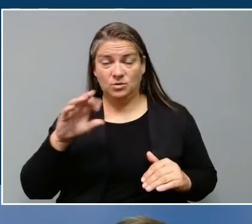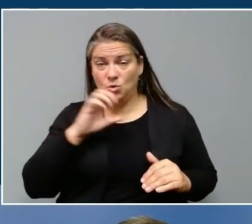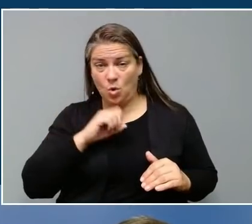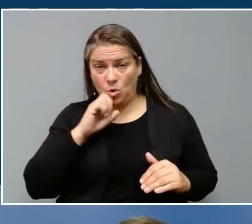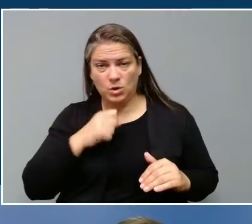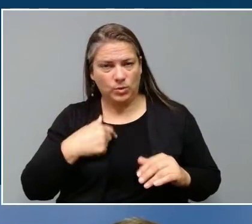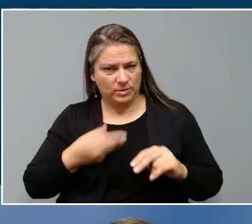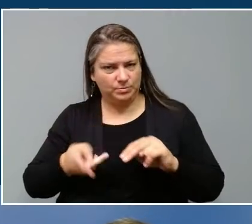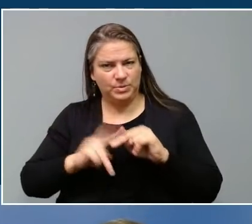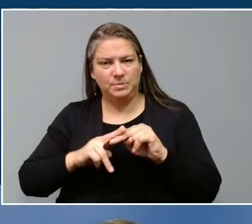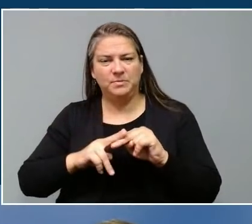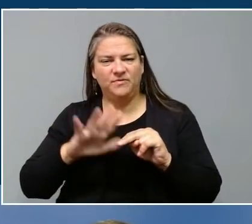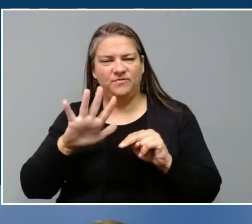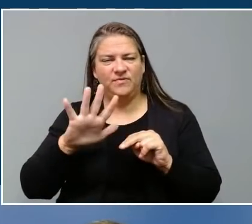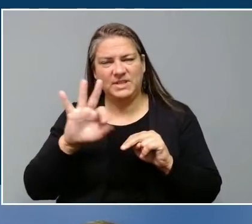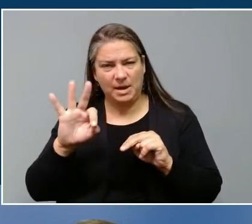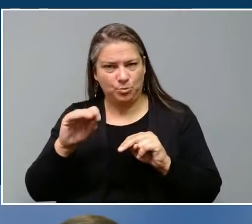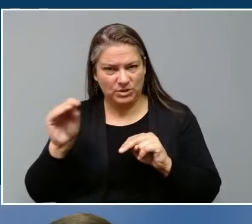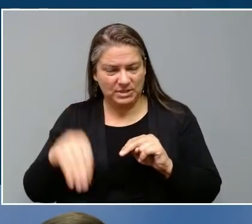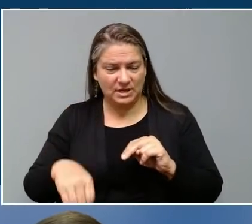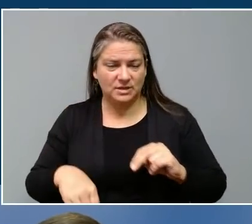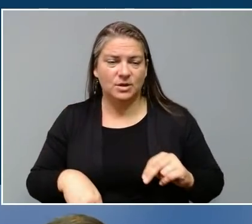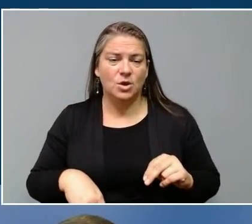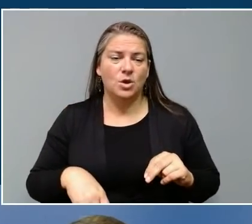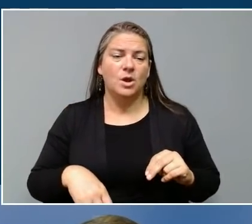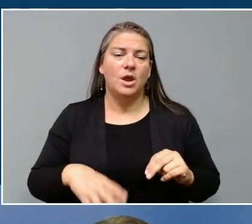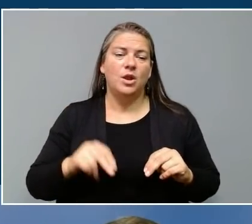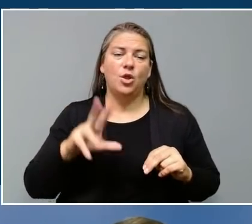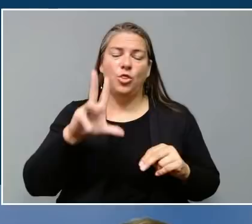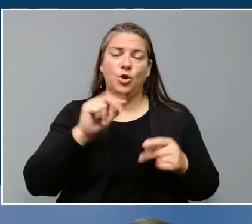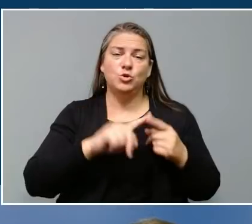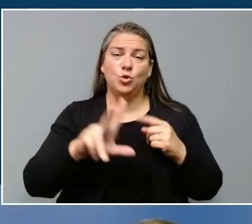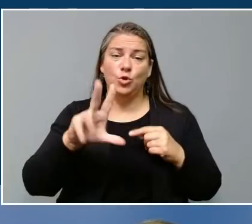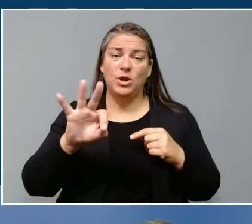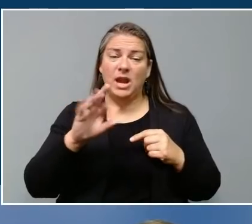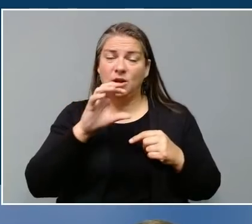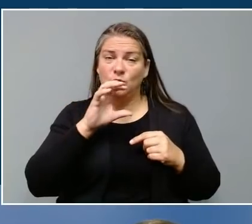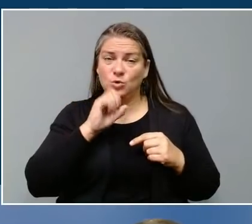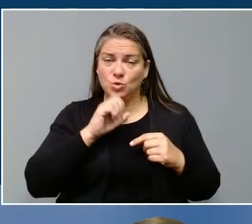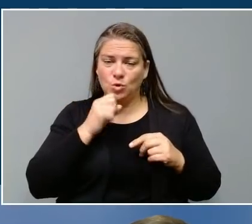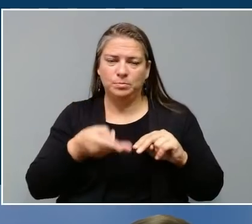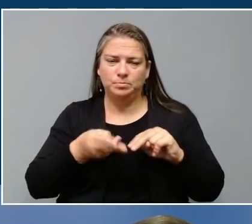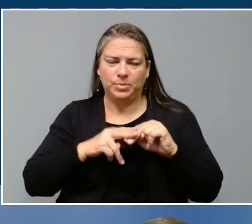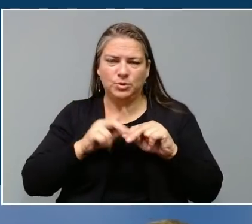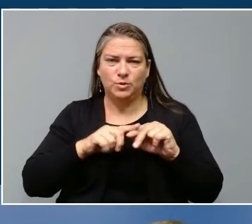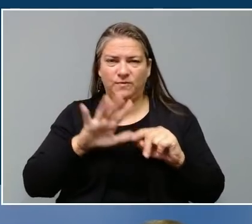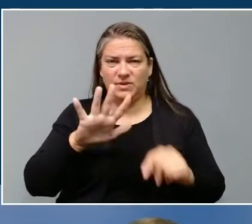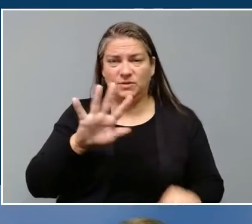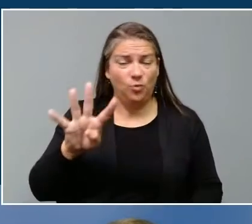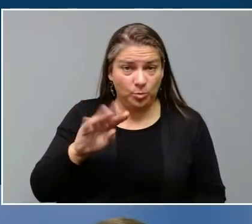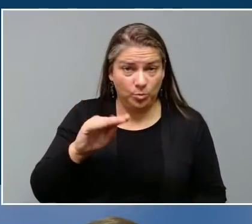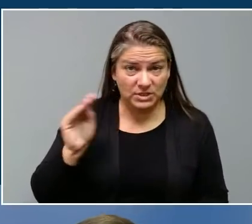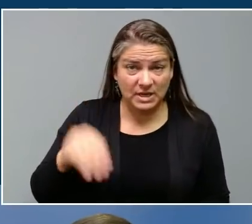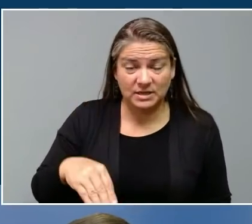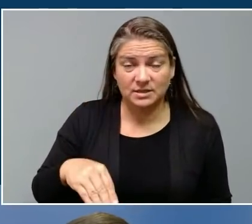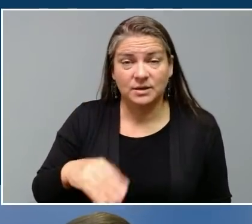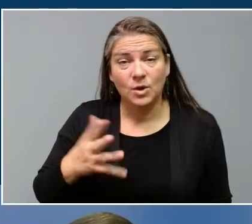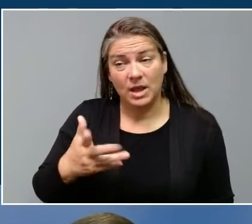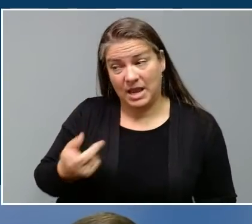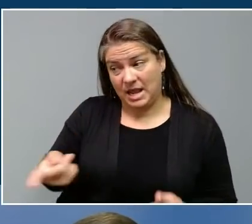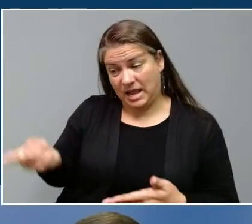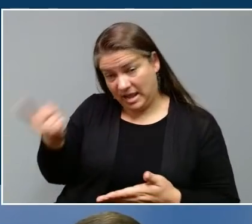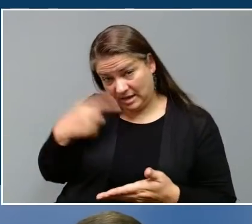59%, and 1% for 30 to 39-year-olds. Again, I think next week we are likely